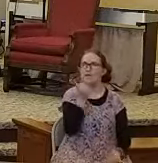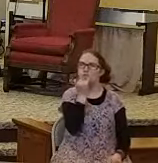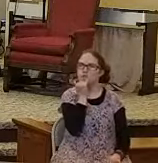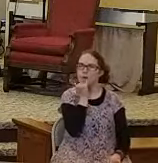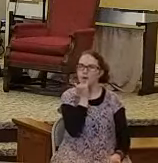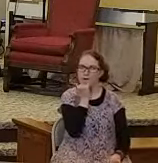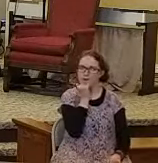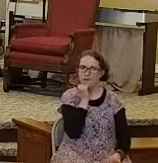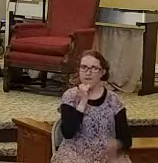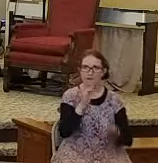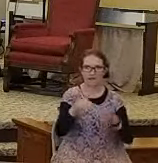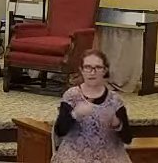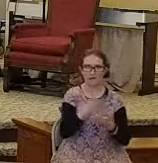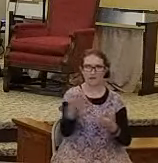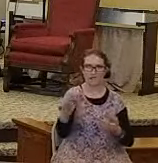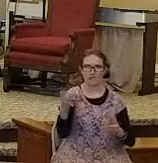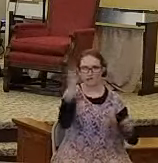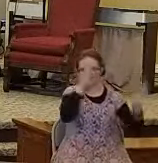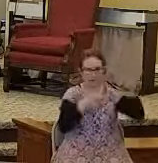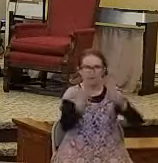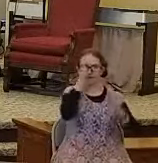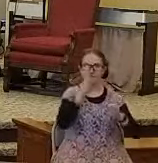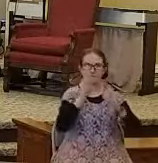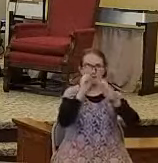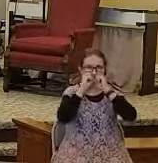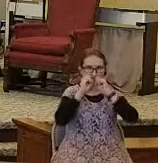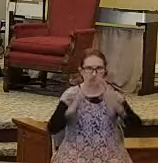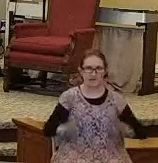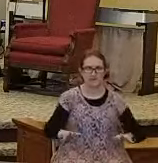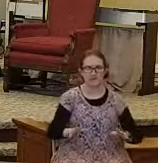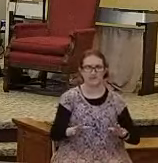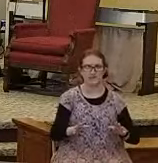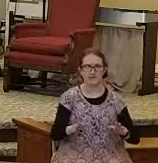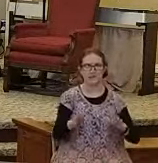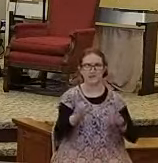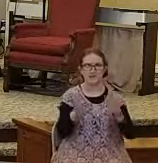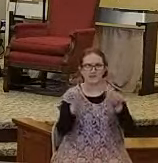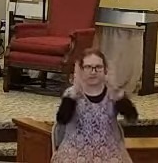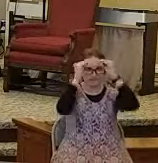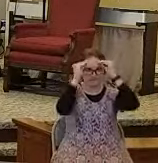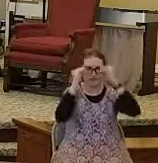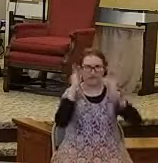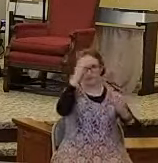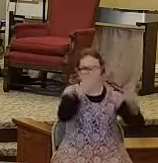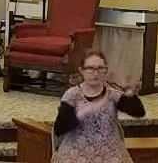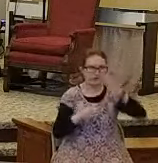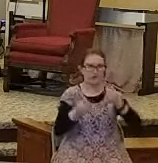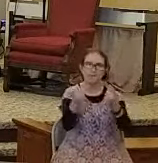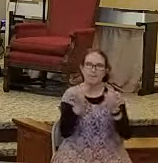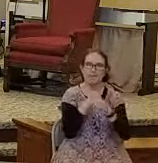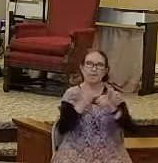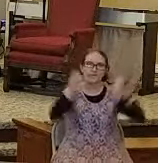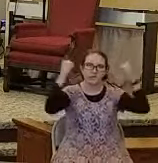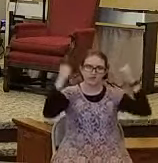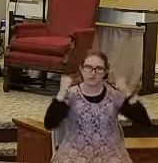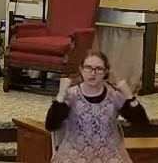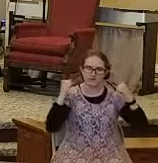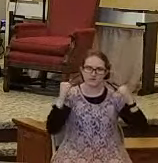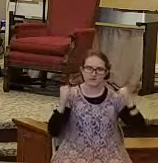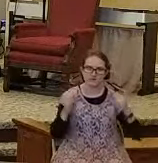But in every situation, God gave blessed consolation. that my trials only come to make me